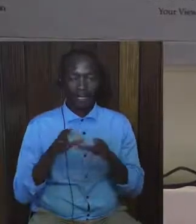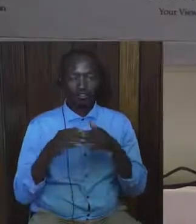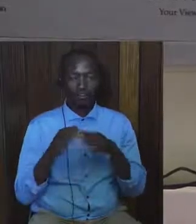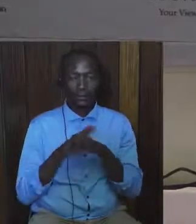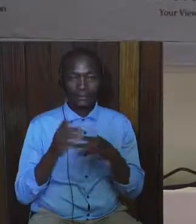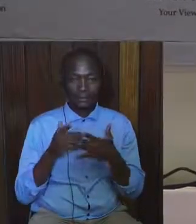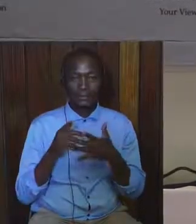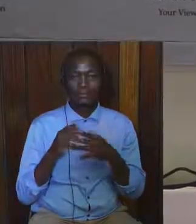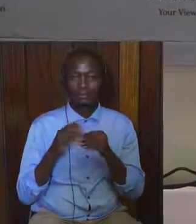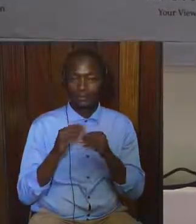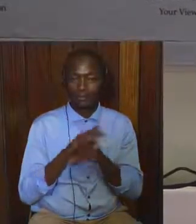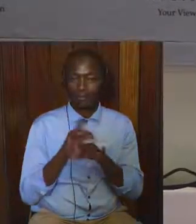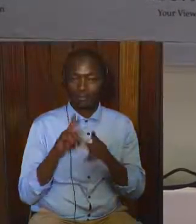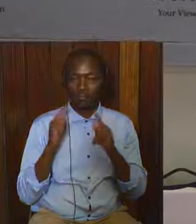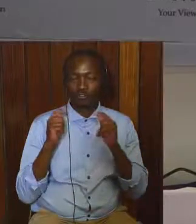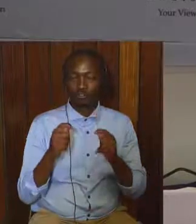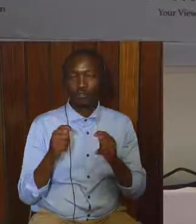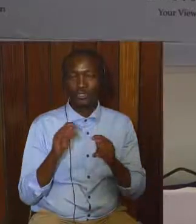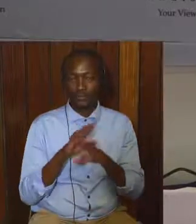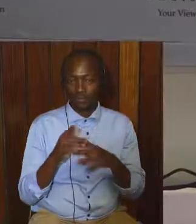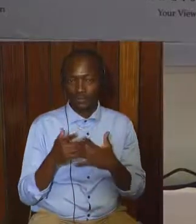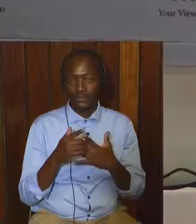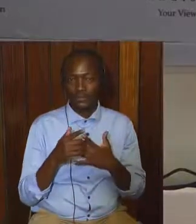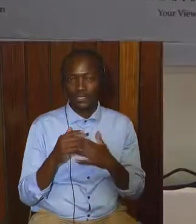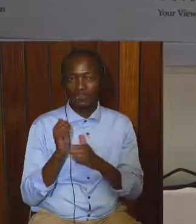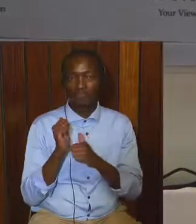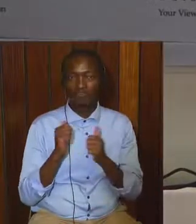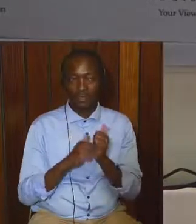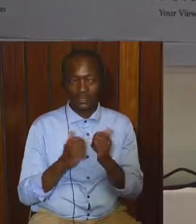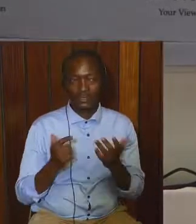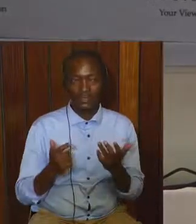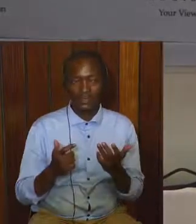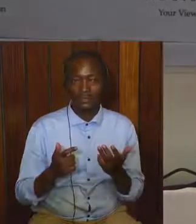transport and infrastructure in the Sedibeng district,